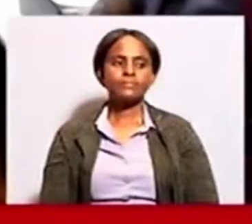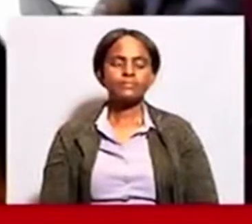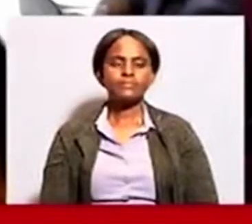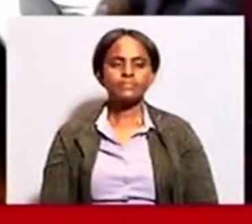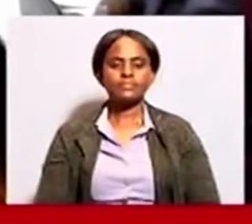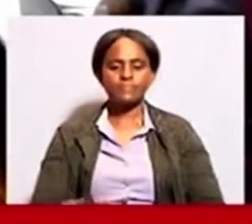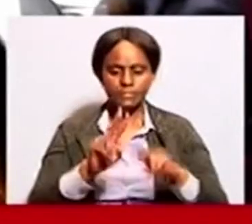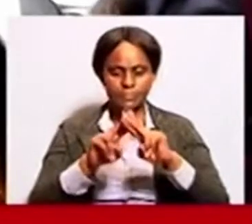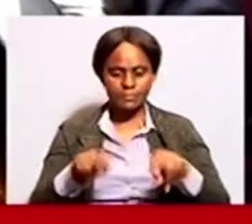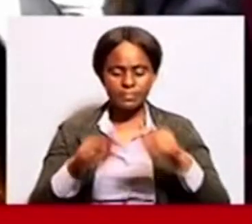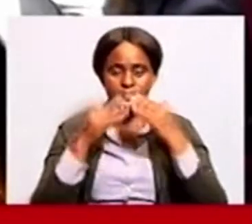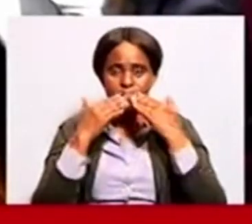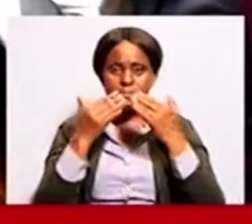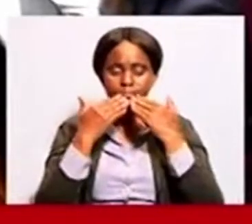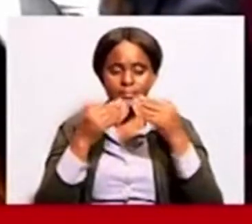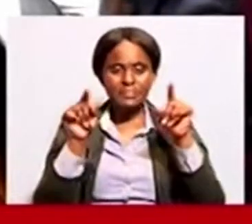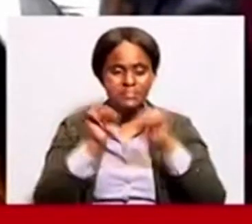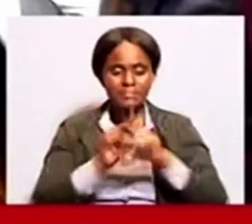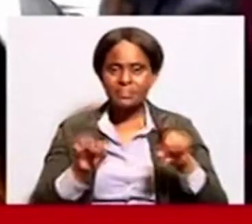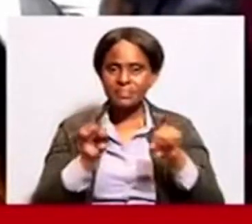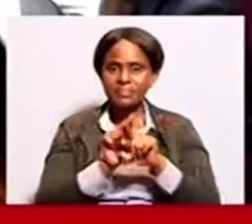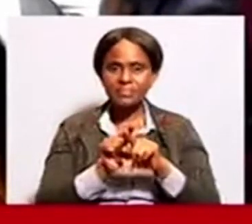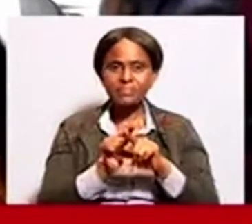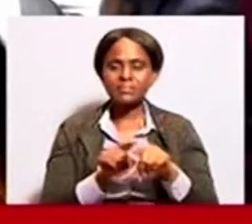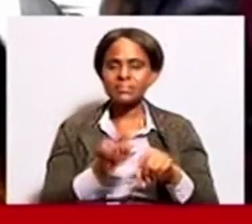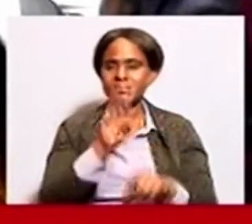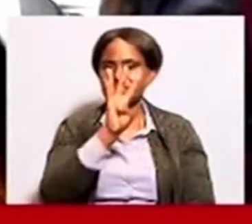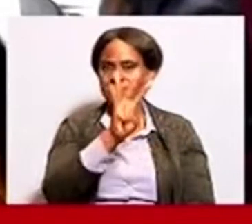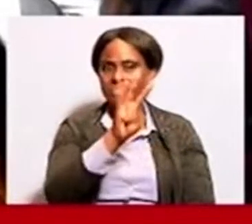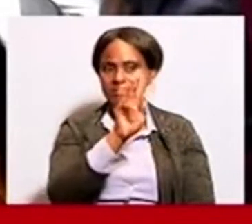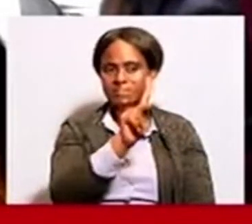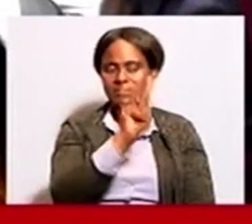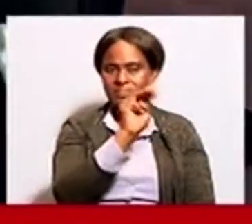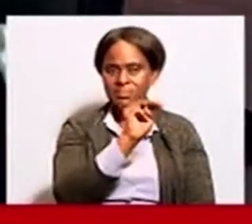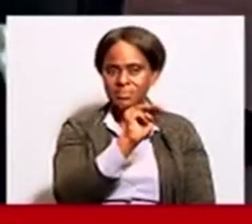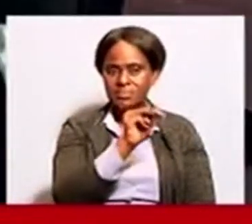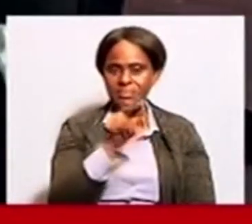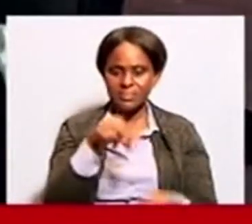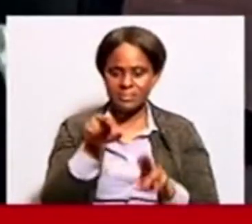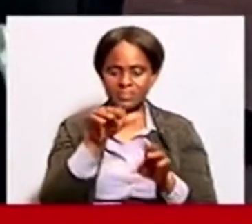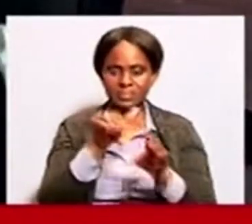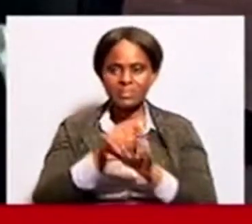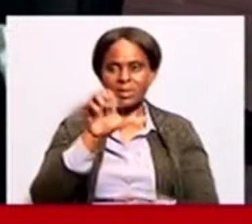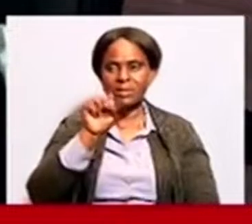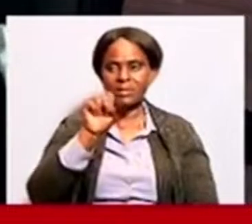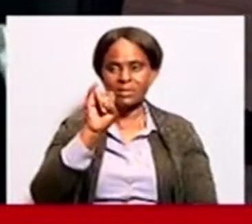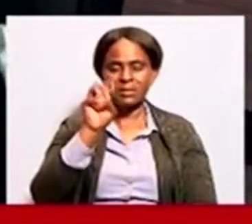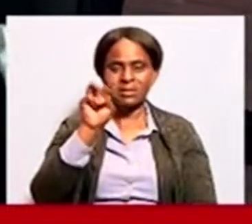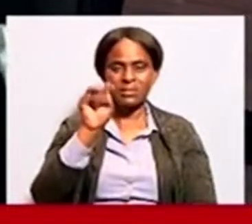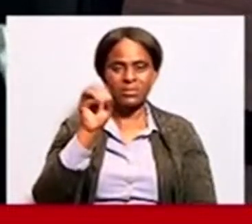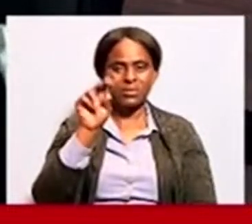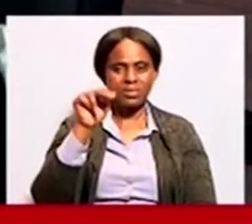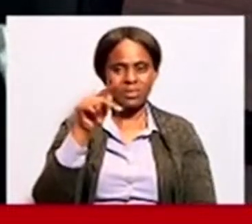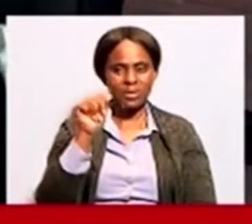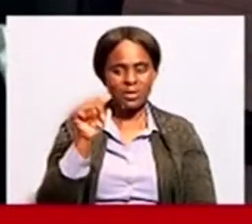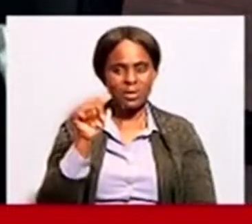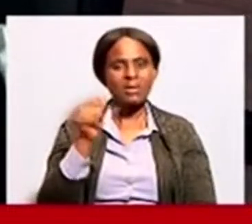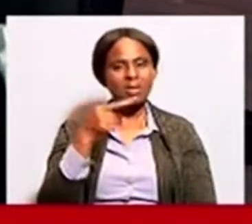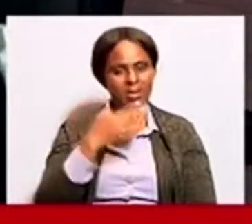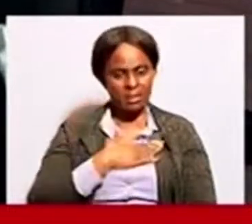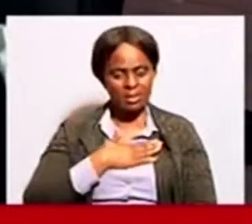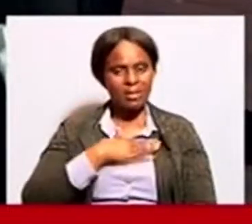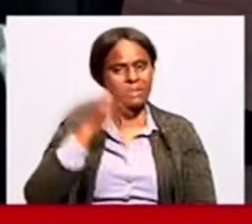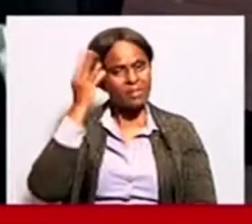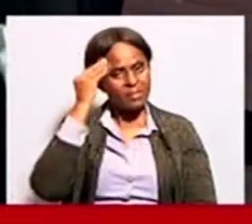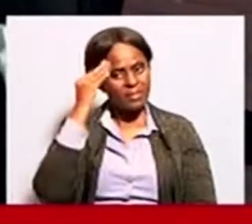Thank you, Chair. On the same 4-kilometer road in Simonga Ward, to my knowledge,